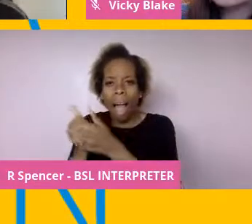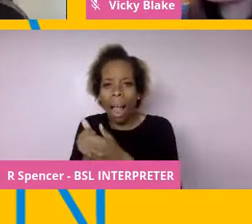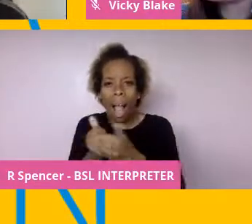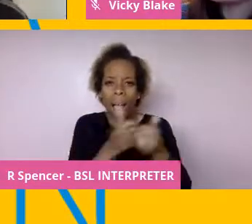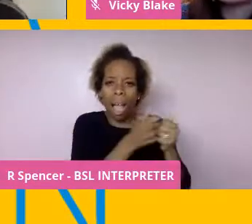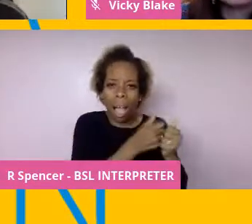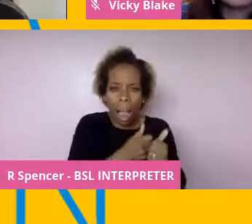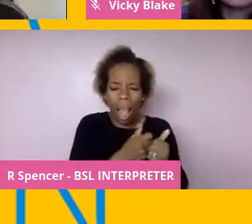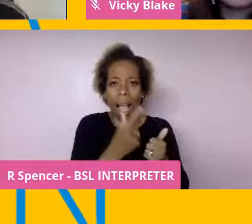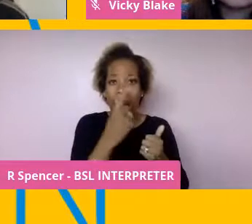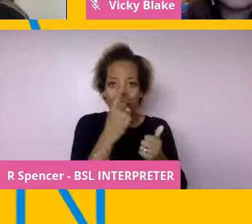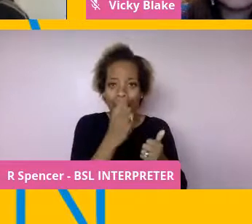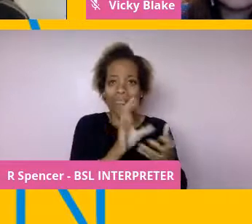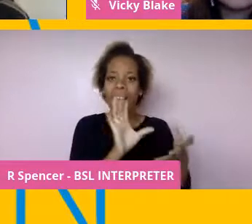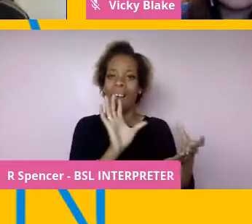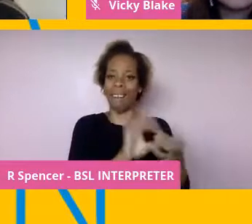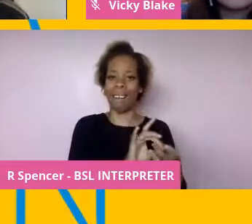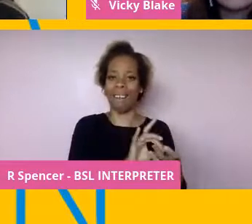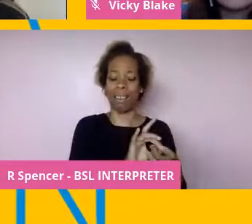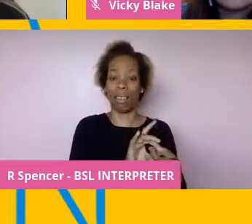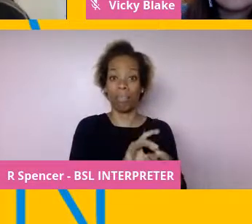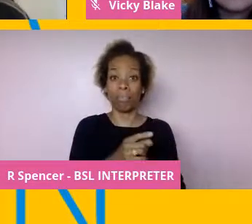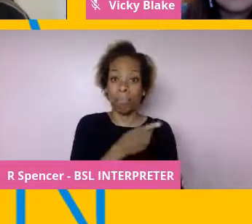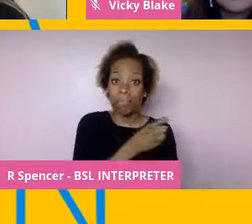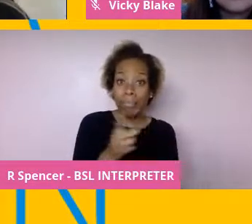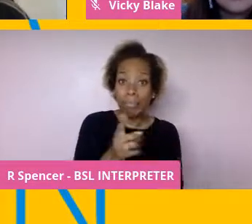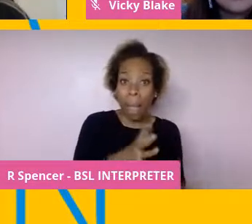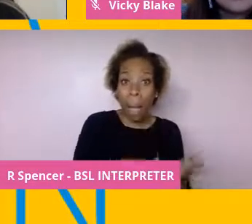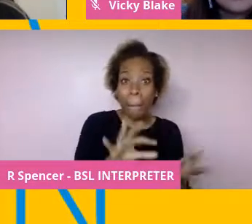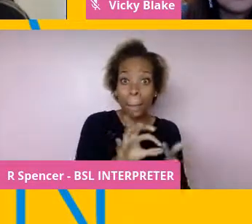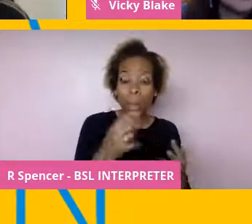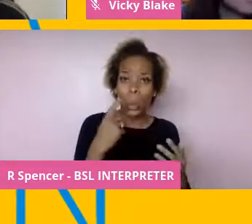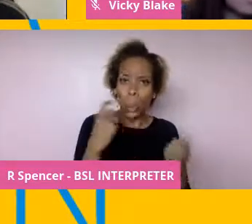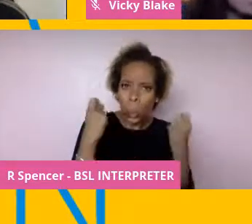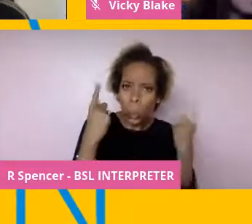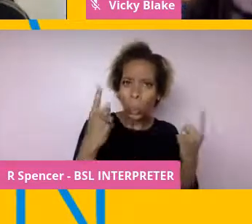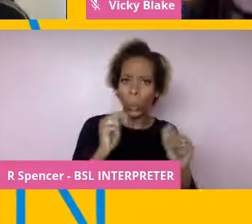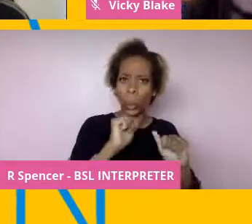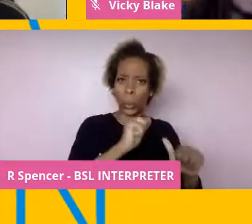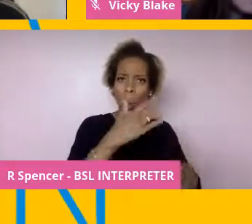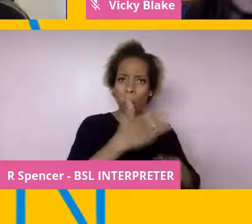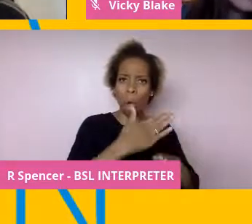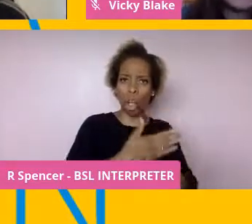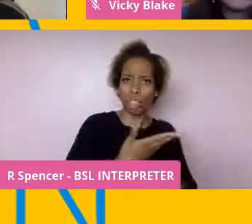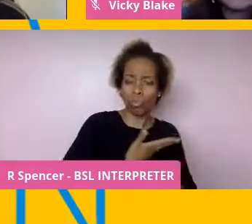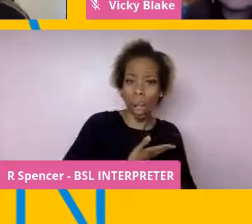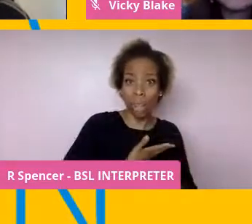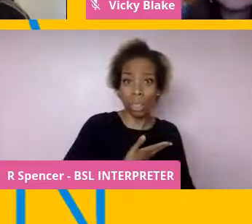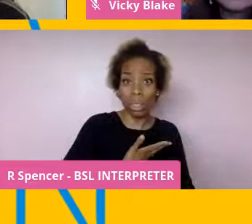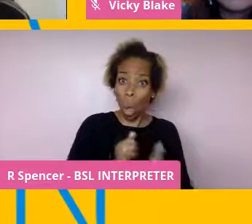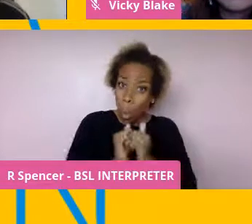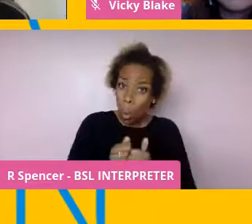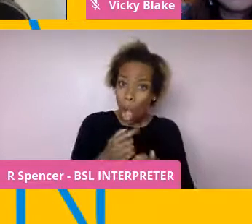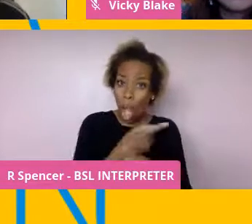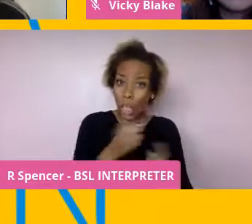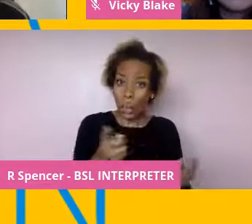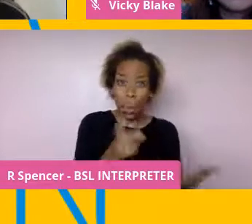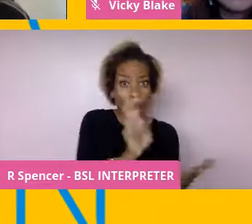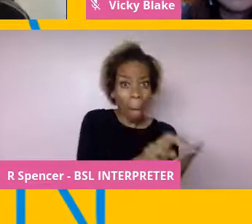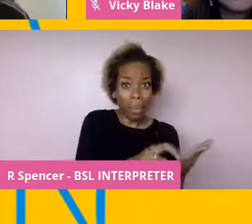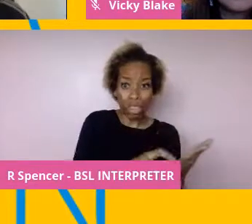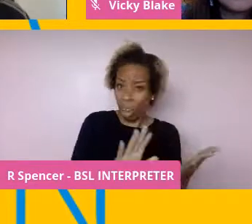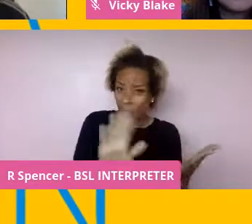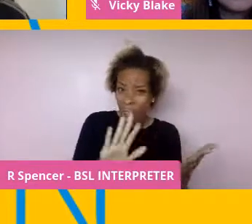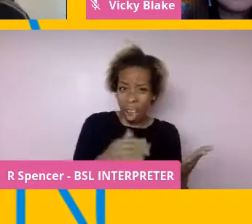way, and anyone who has an MP who's sympathetic to workers' rights, make that effort to not just sign a petition, but meet with